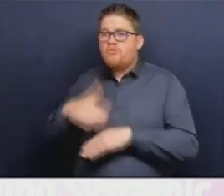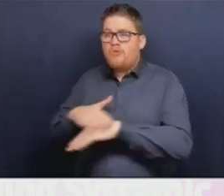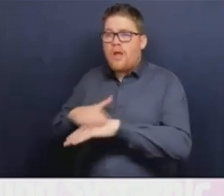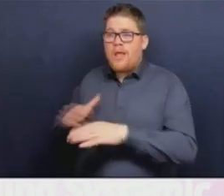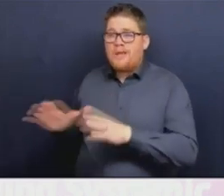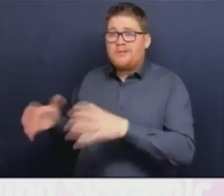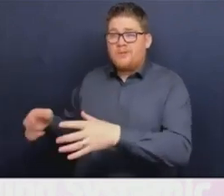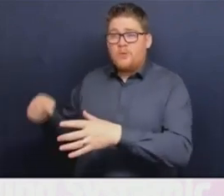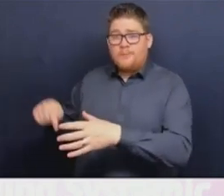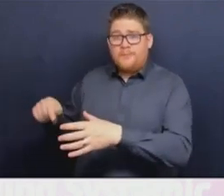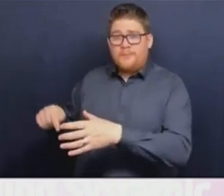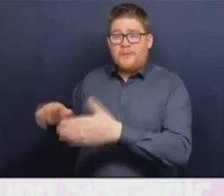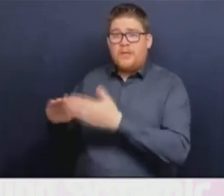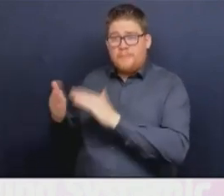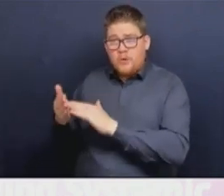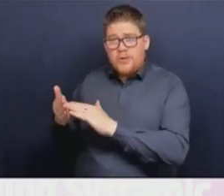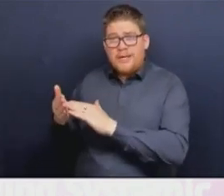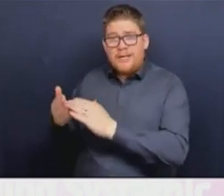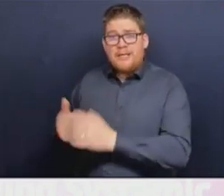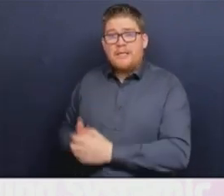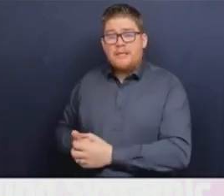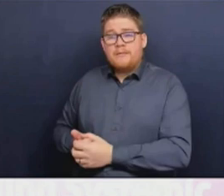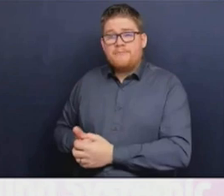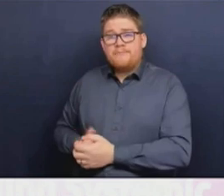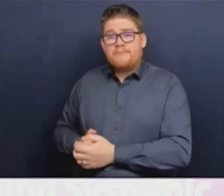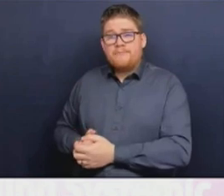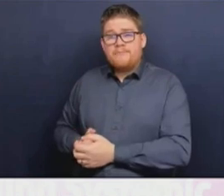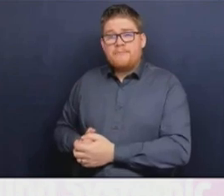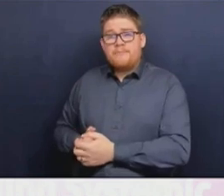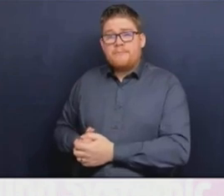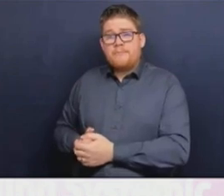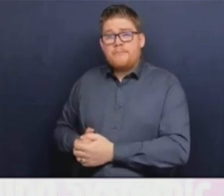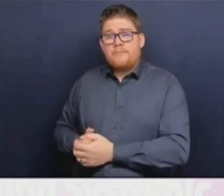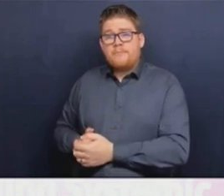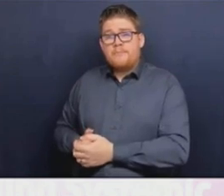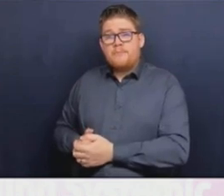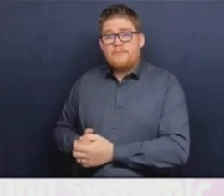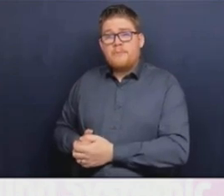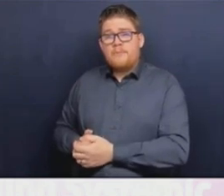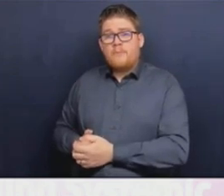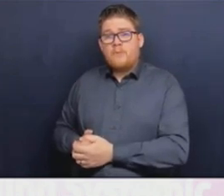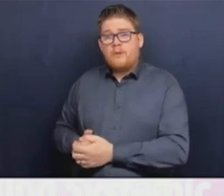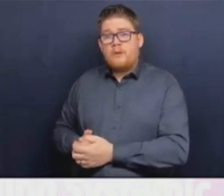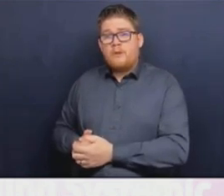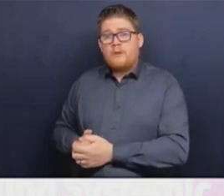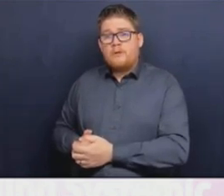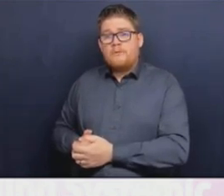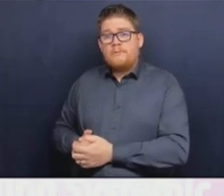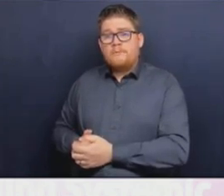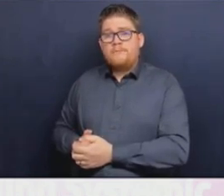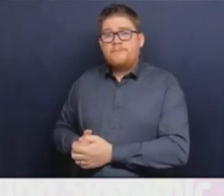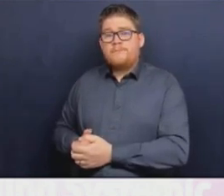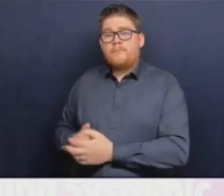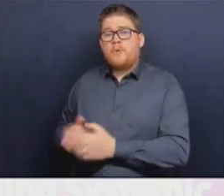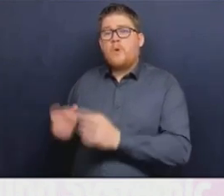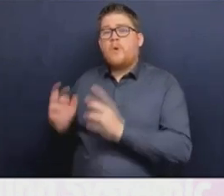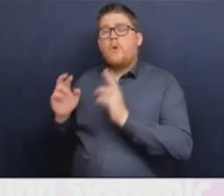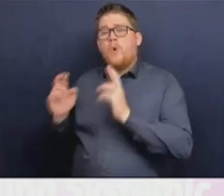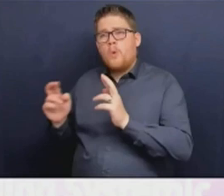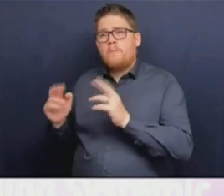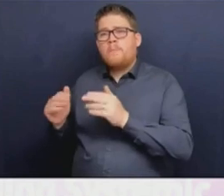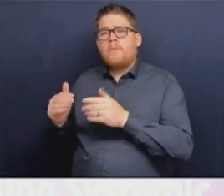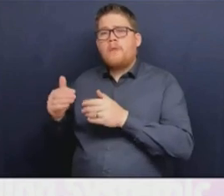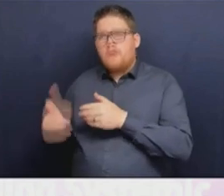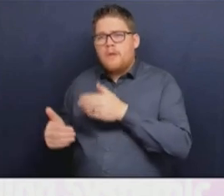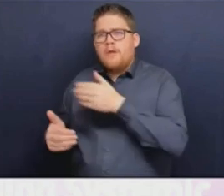I live by the adage, you wouldn't worry what people thought of you if you knew how seldomly they did, because most people are living their lives, whether they be in racialized